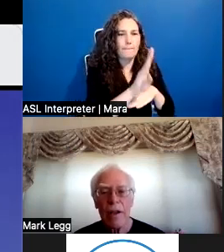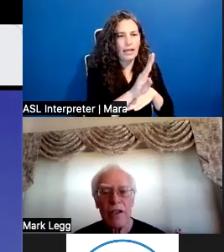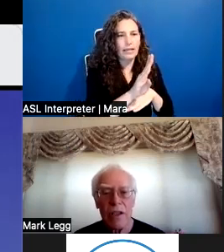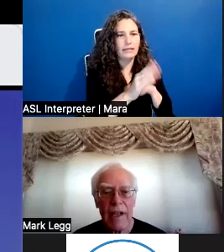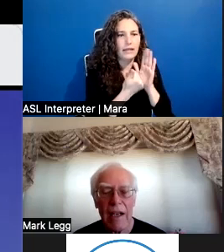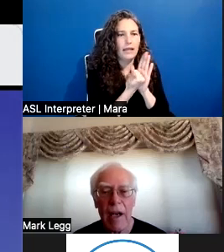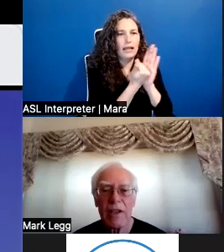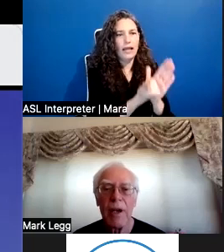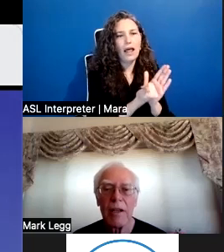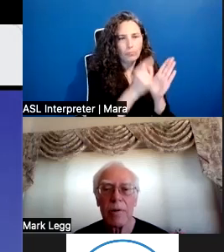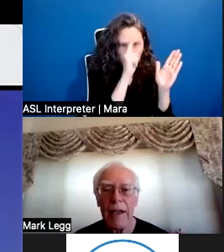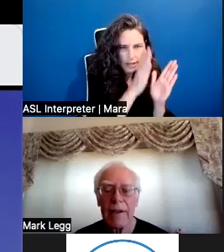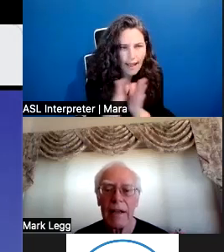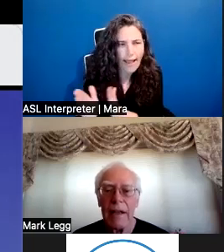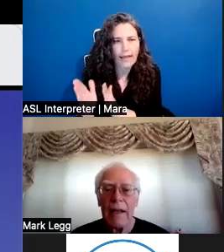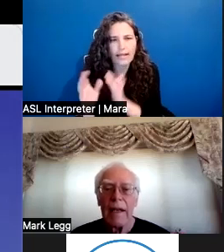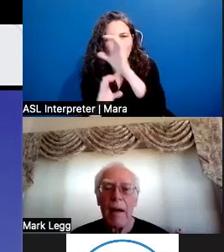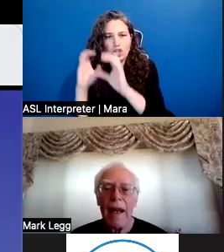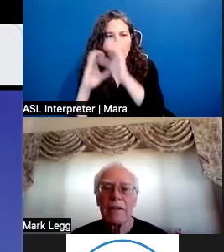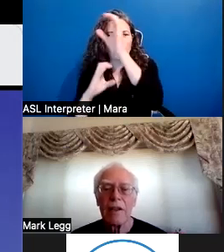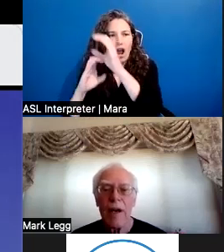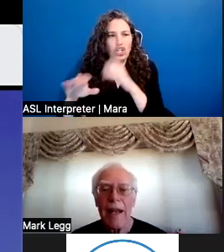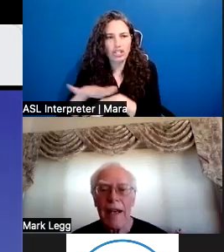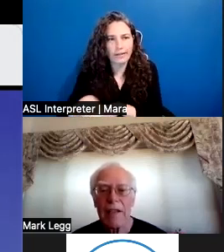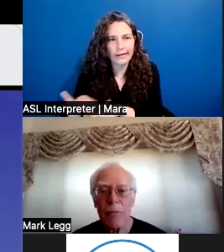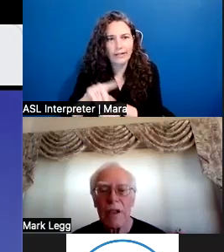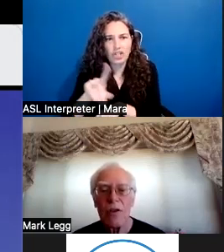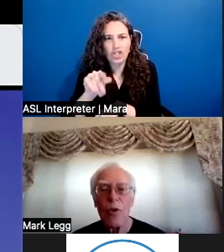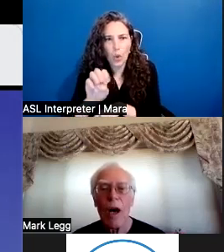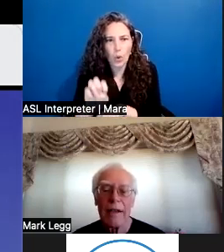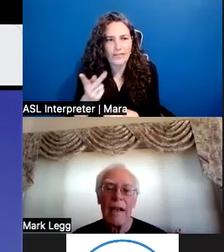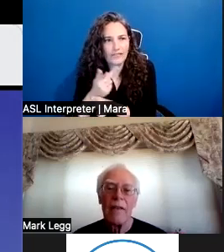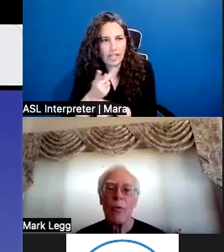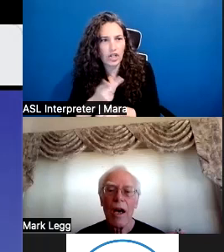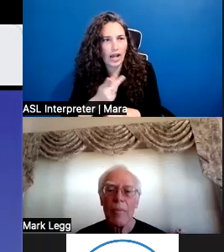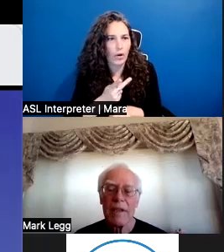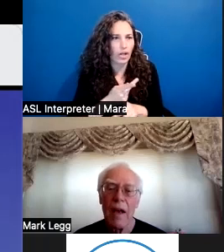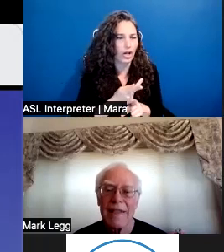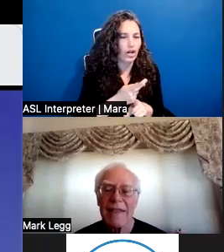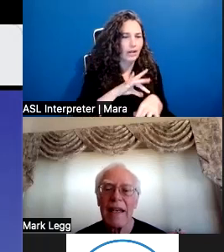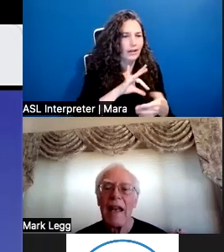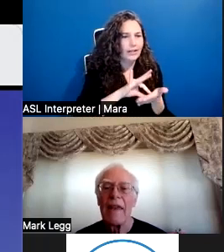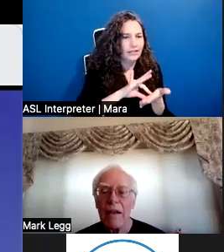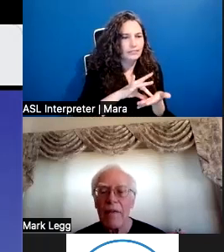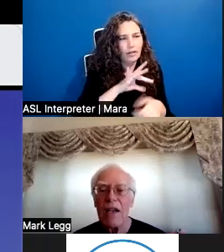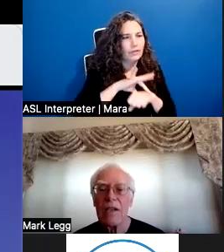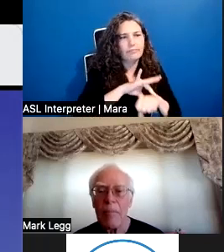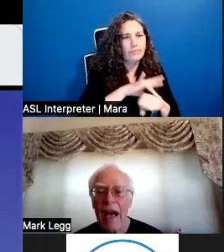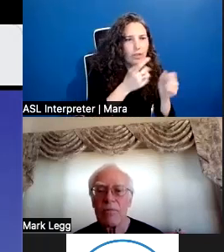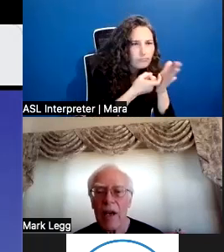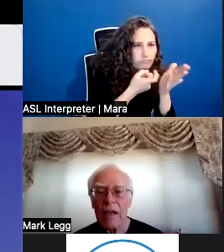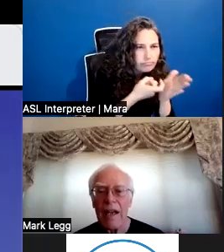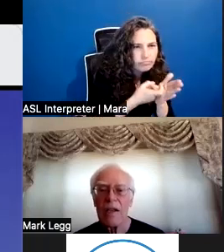actually go to their geodatabase and pick your place and make little transects, and it will give you what the run-up is. Now, this is the elevation,